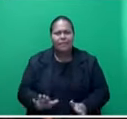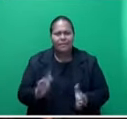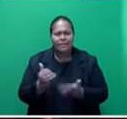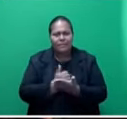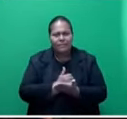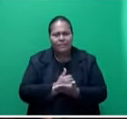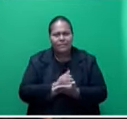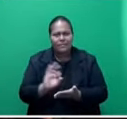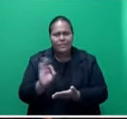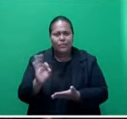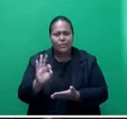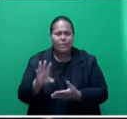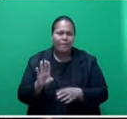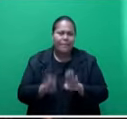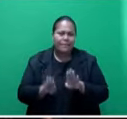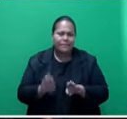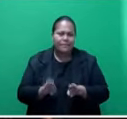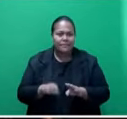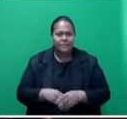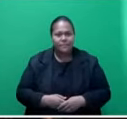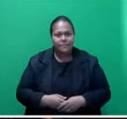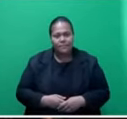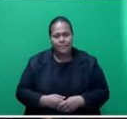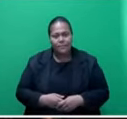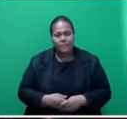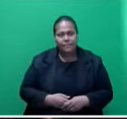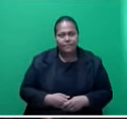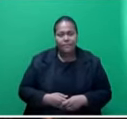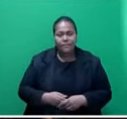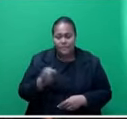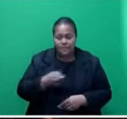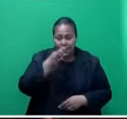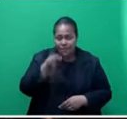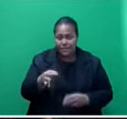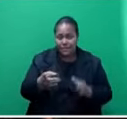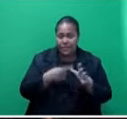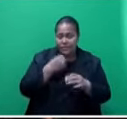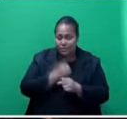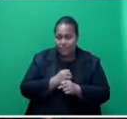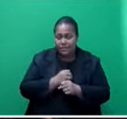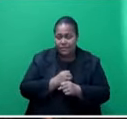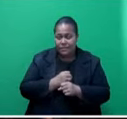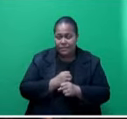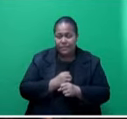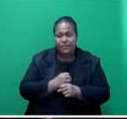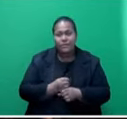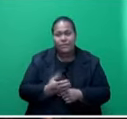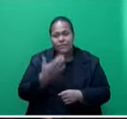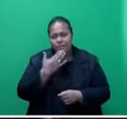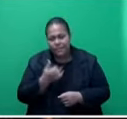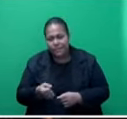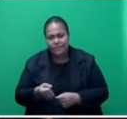I now call on the Honourable Attorney General and the Minister for Economy, Civil Service and Communications,